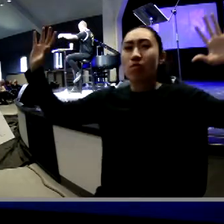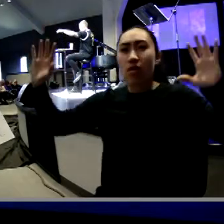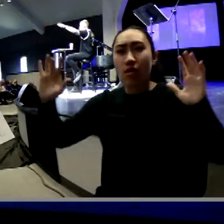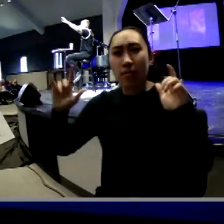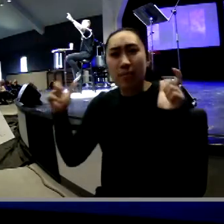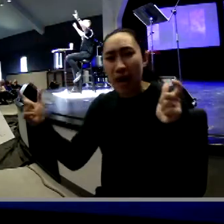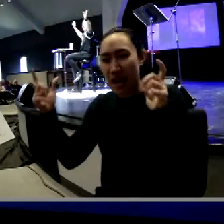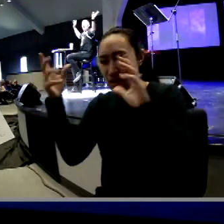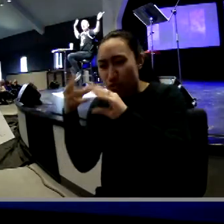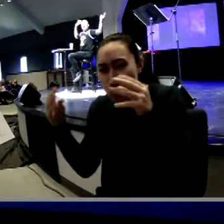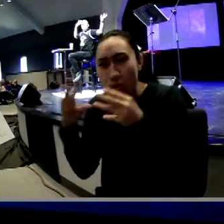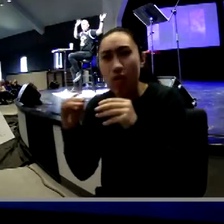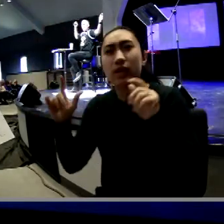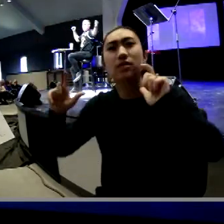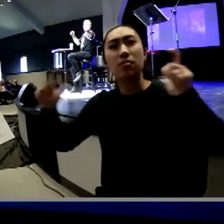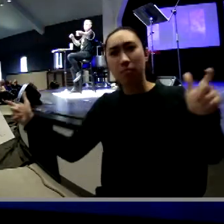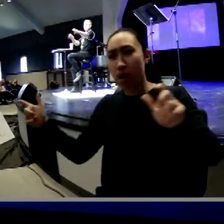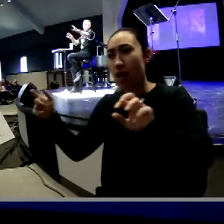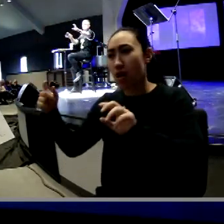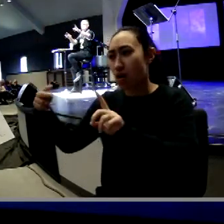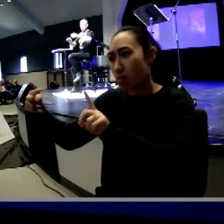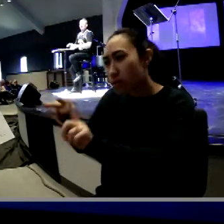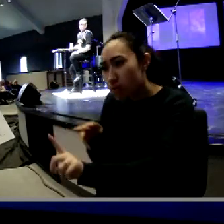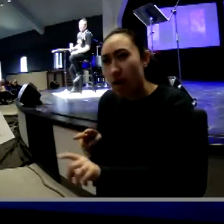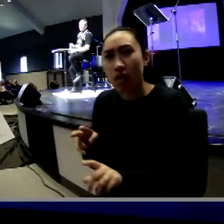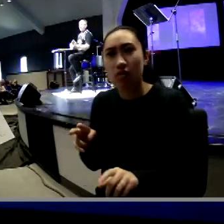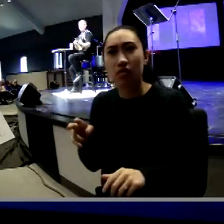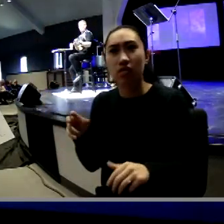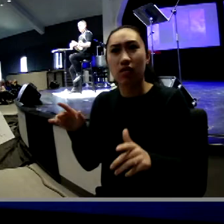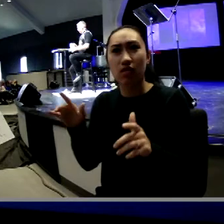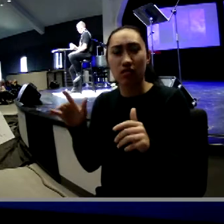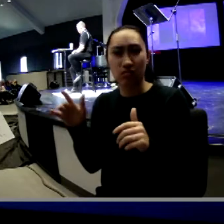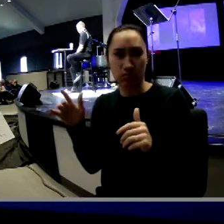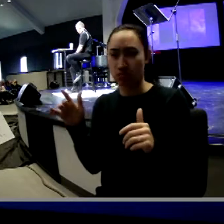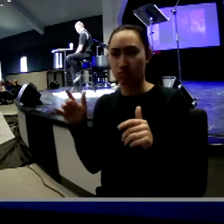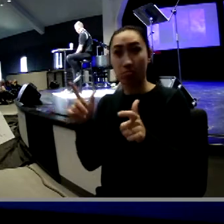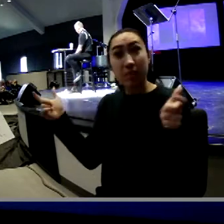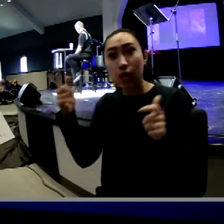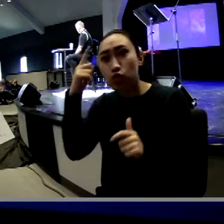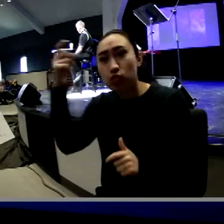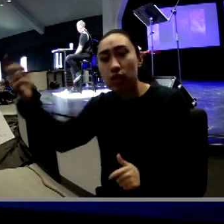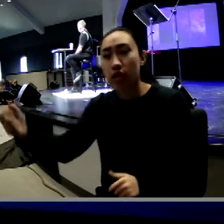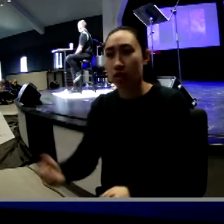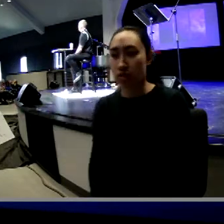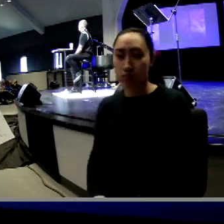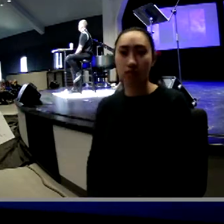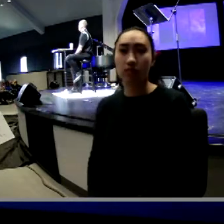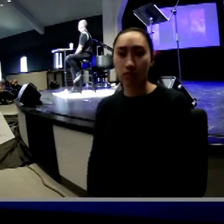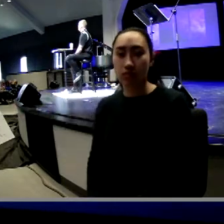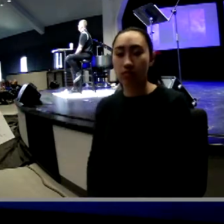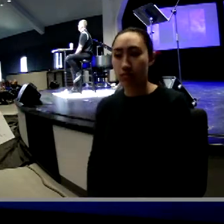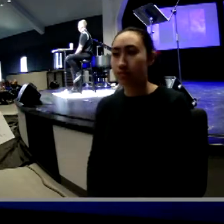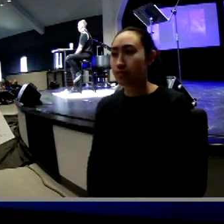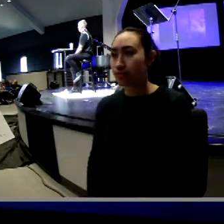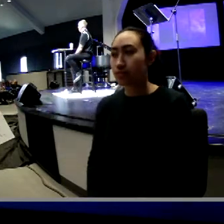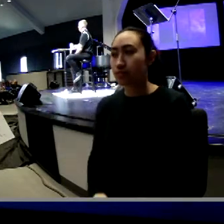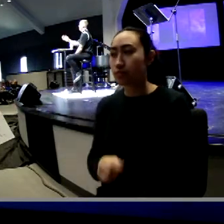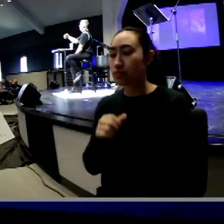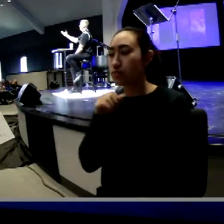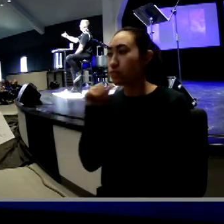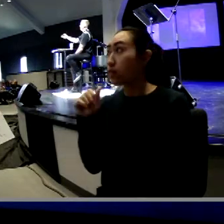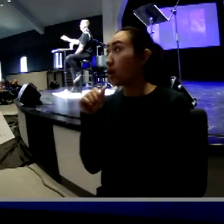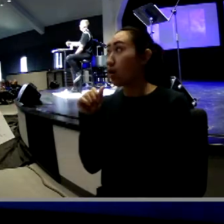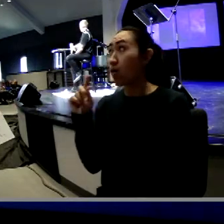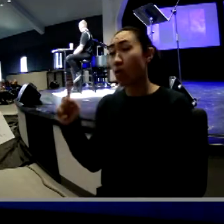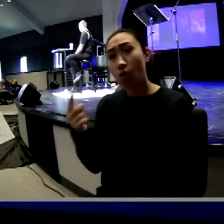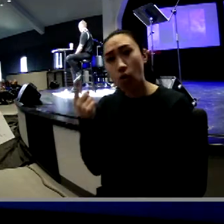good music and a little bit of haze, and you got some great chemistry with one or two staff members. You know, you get a few friends at church